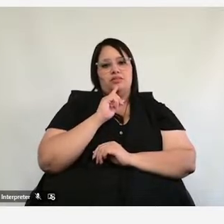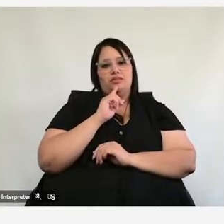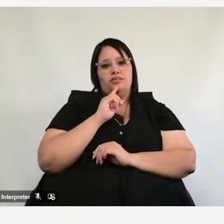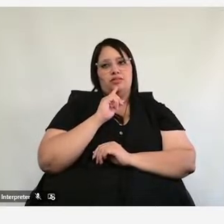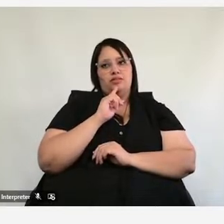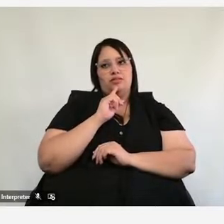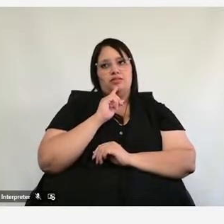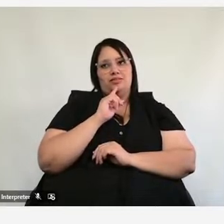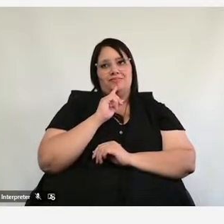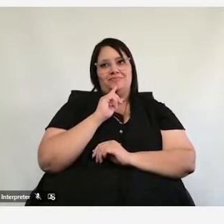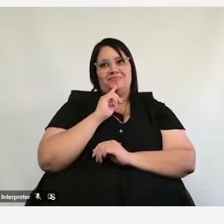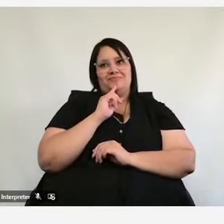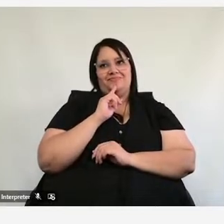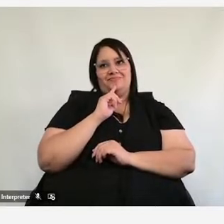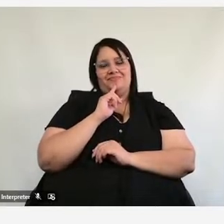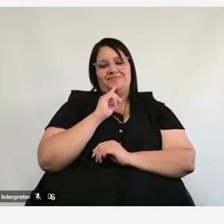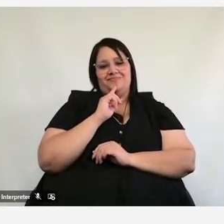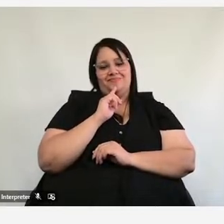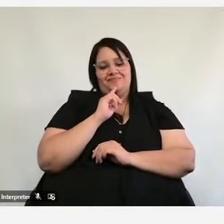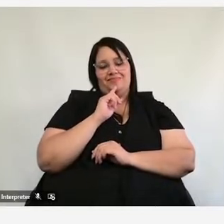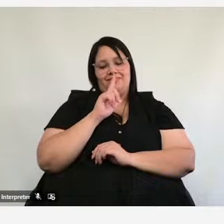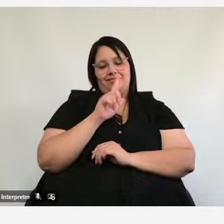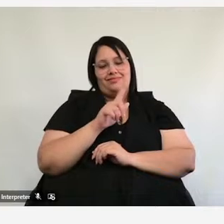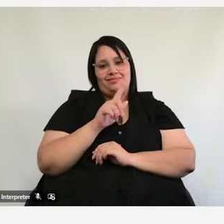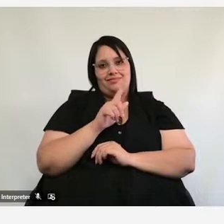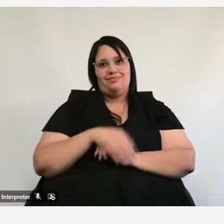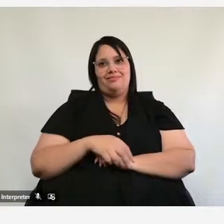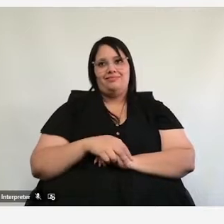7,090, Order members.